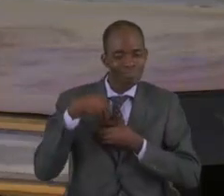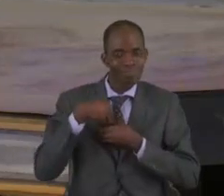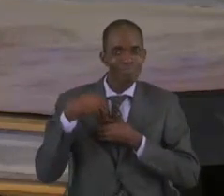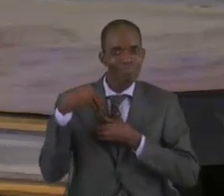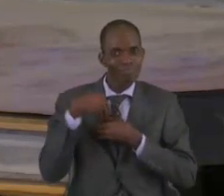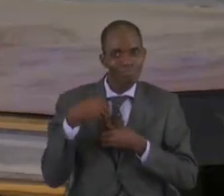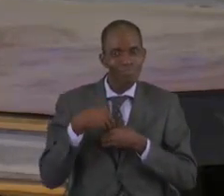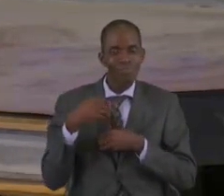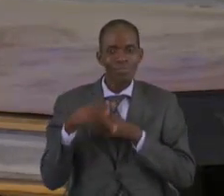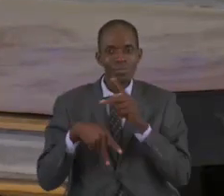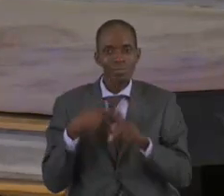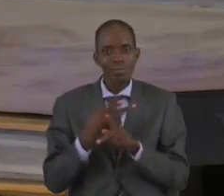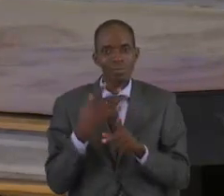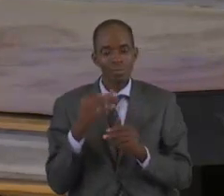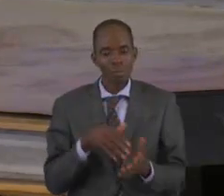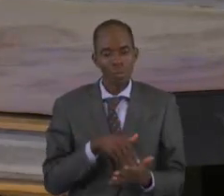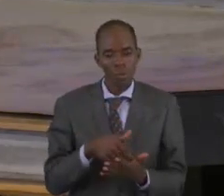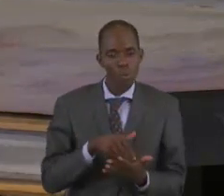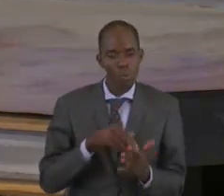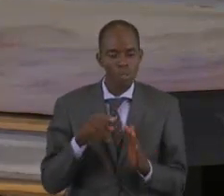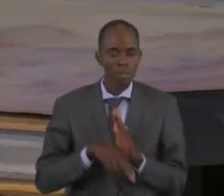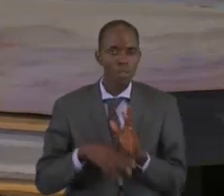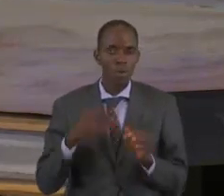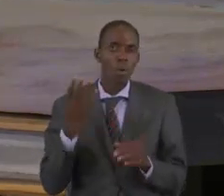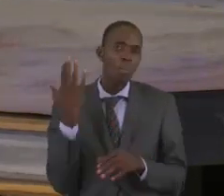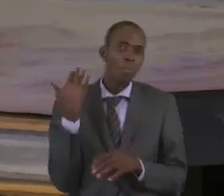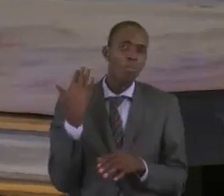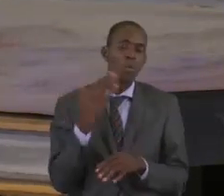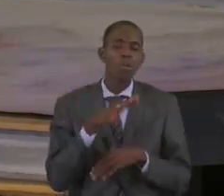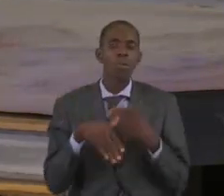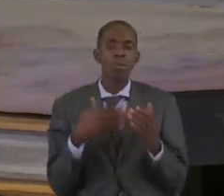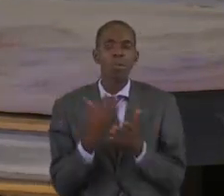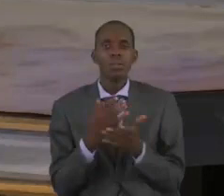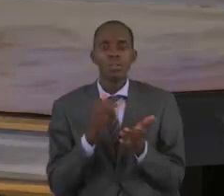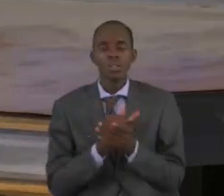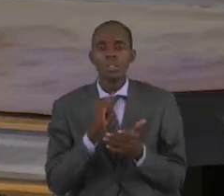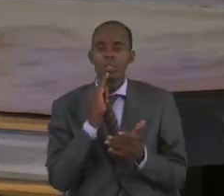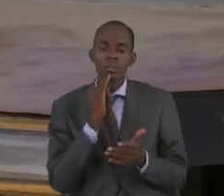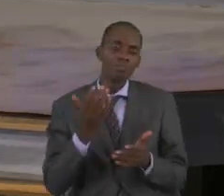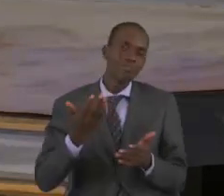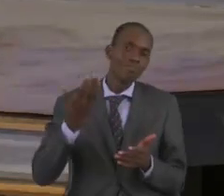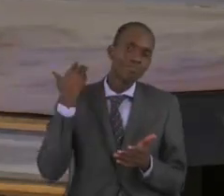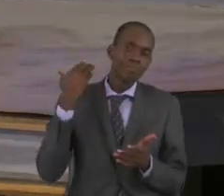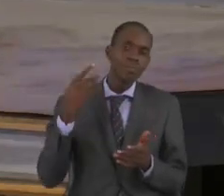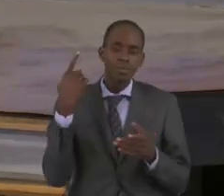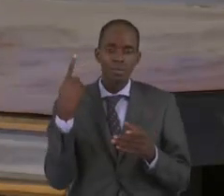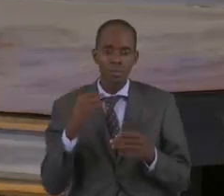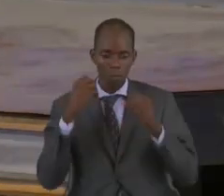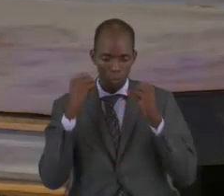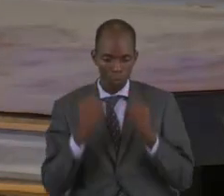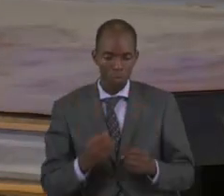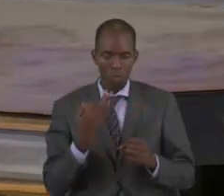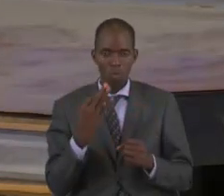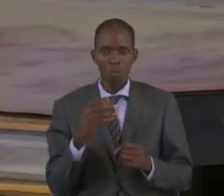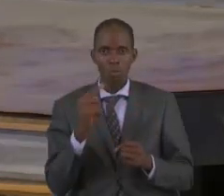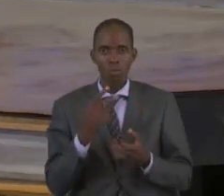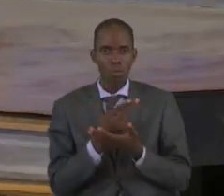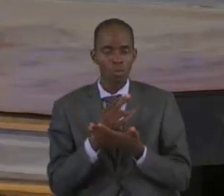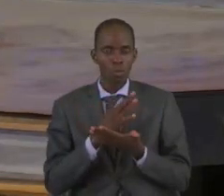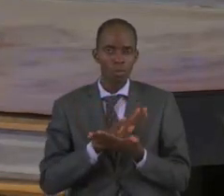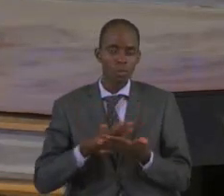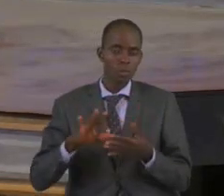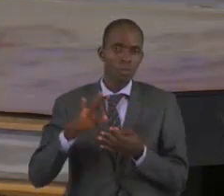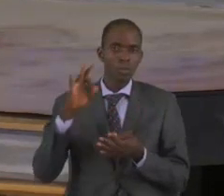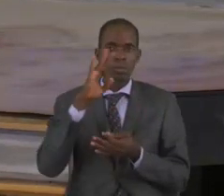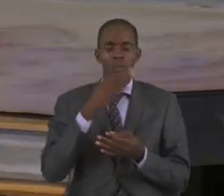and the inner kind of weakness we used to have, all that is gone. The power of the Holy Ghost and the